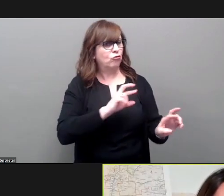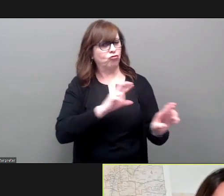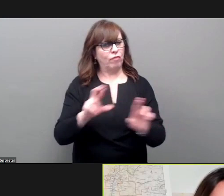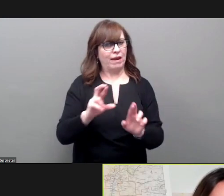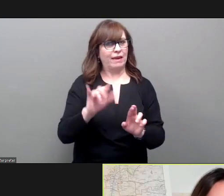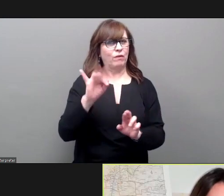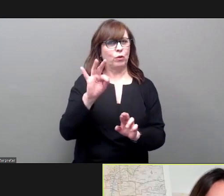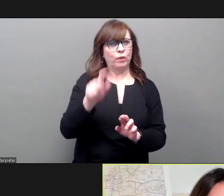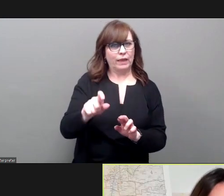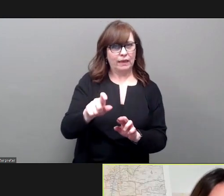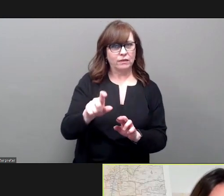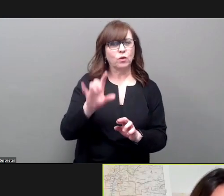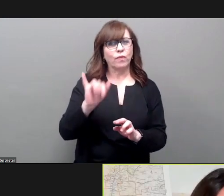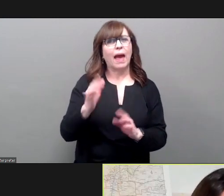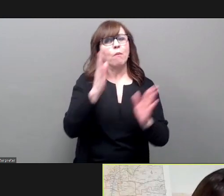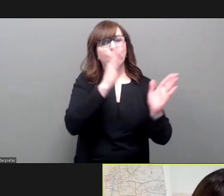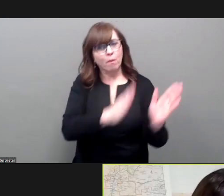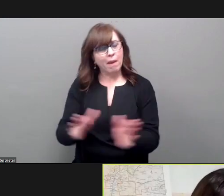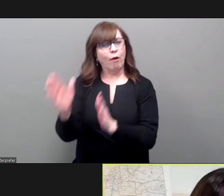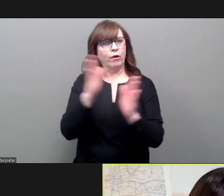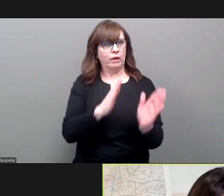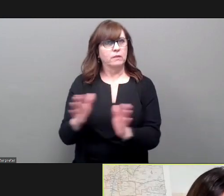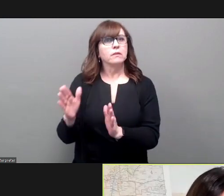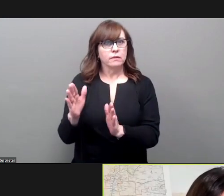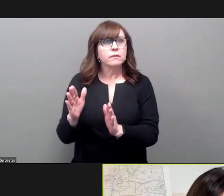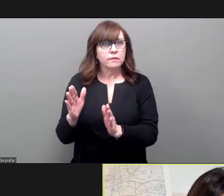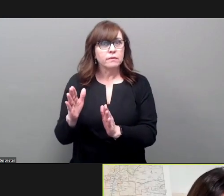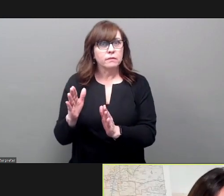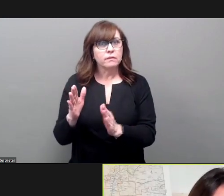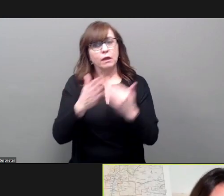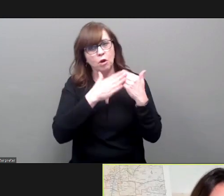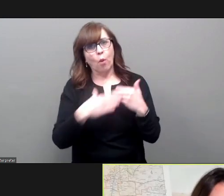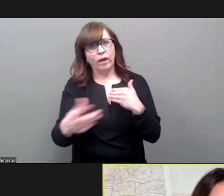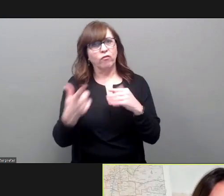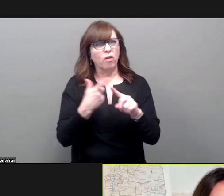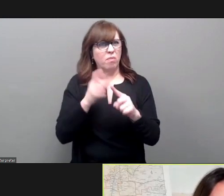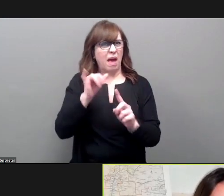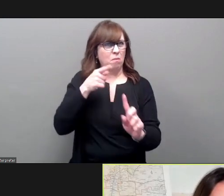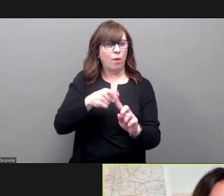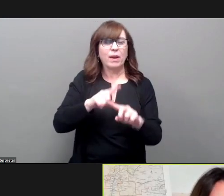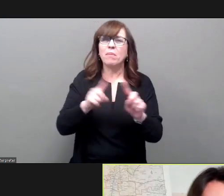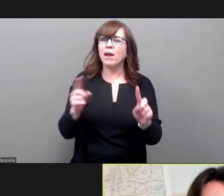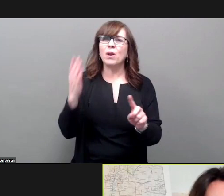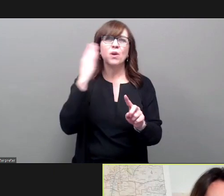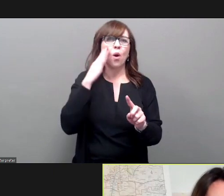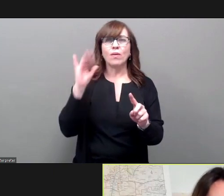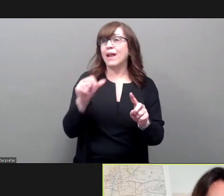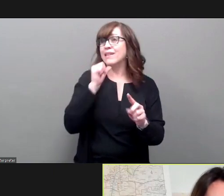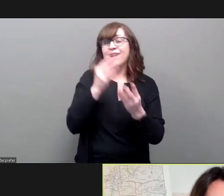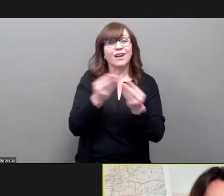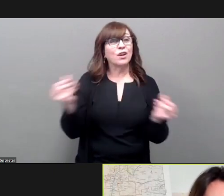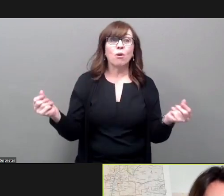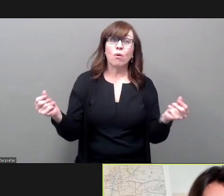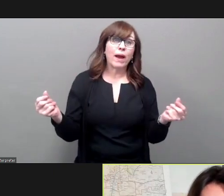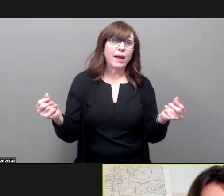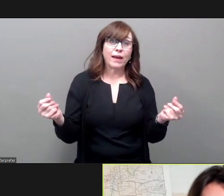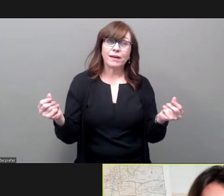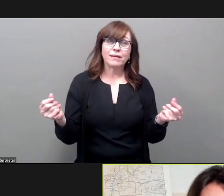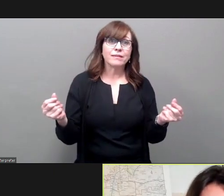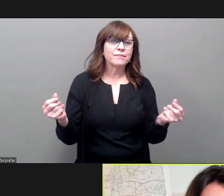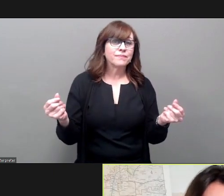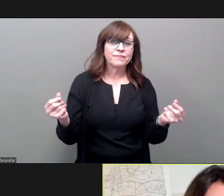kind of that preparedness and going on from there, but knowing that it's not going away. So the